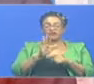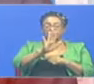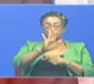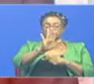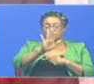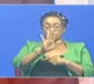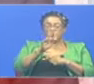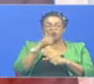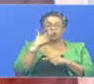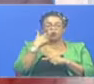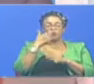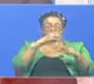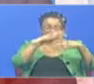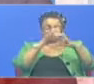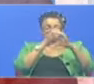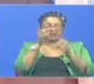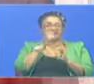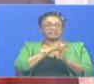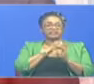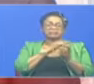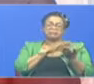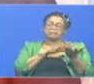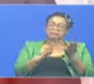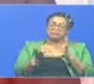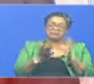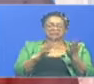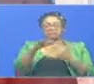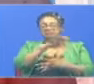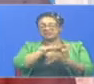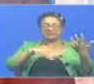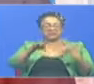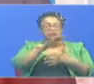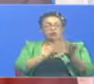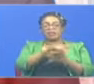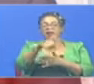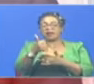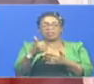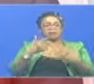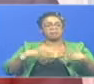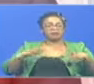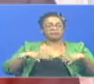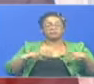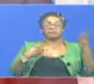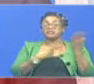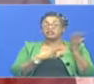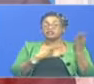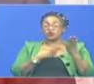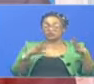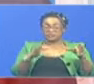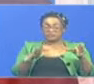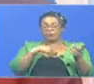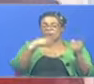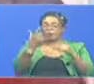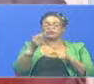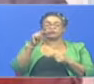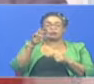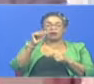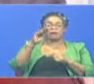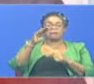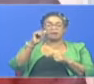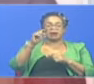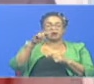tested are maybe having a likelihood of mixing with other people. When the technical team went to Namanga, we tried to address